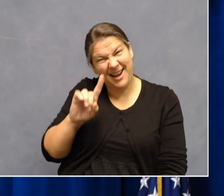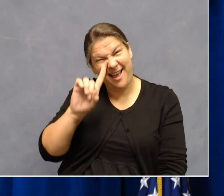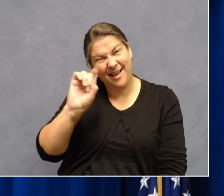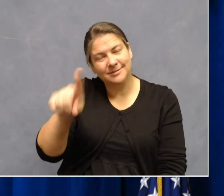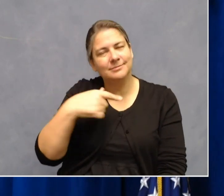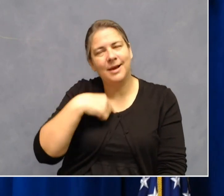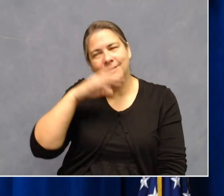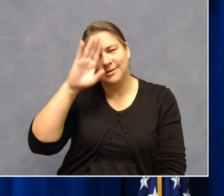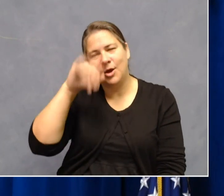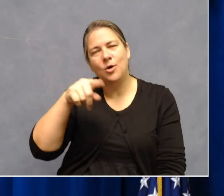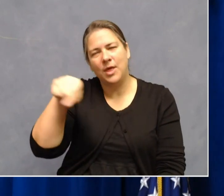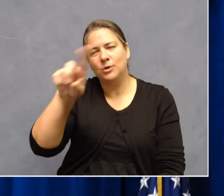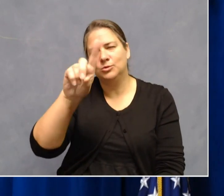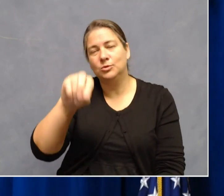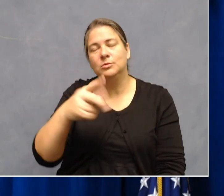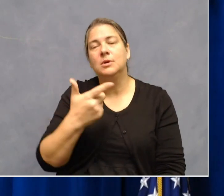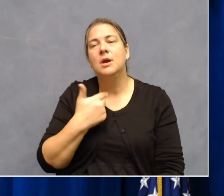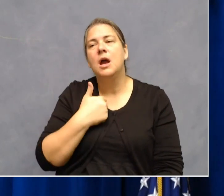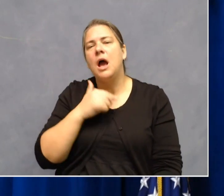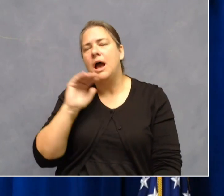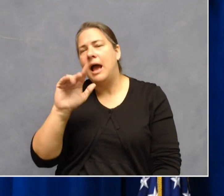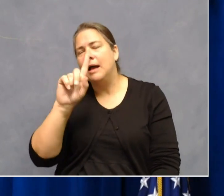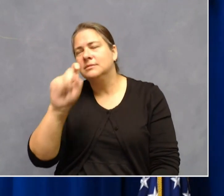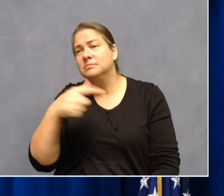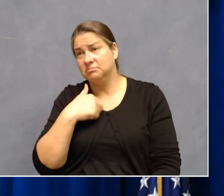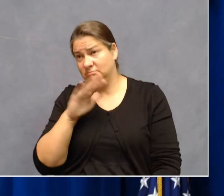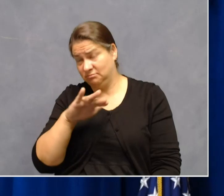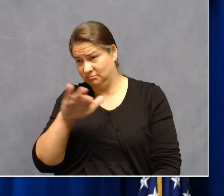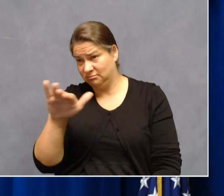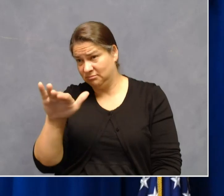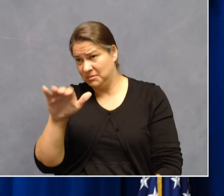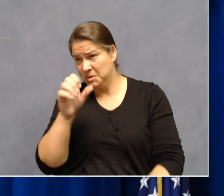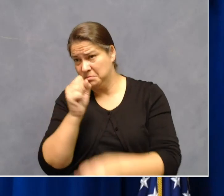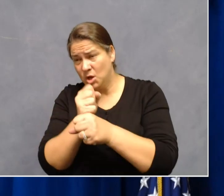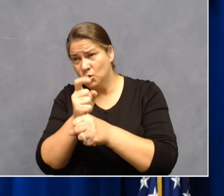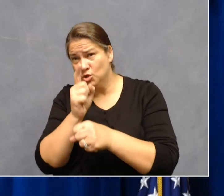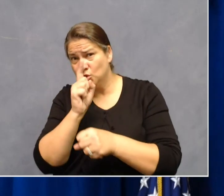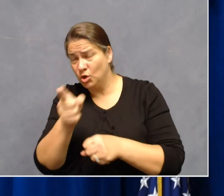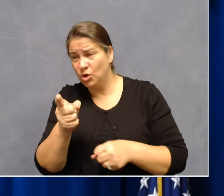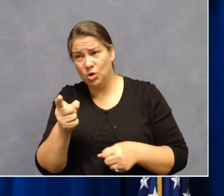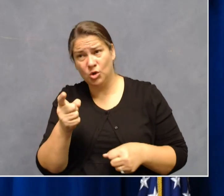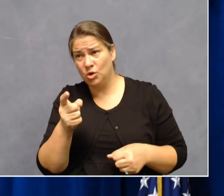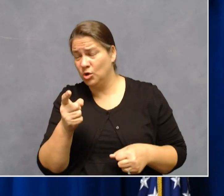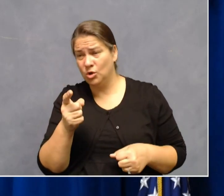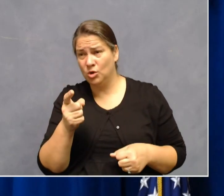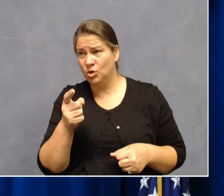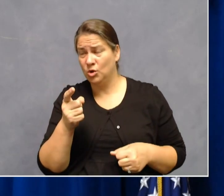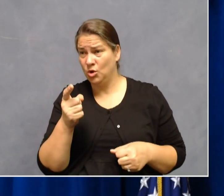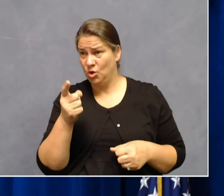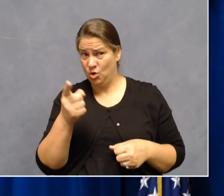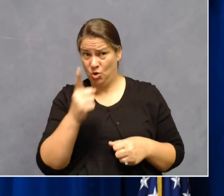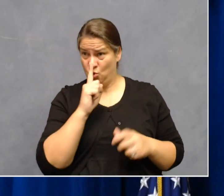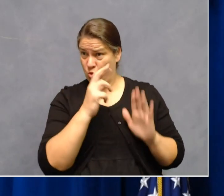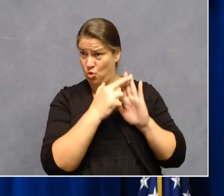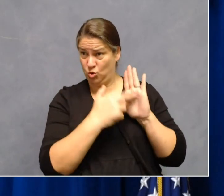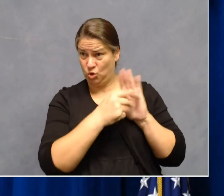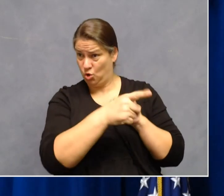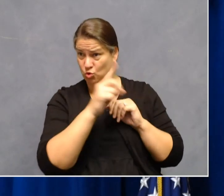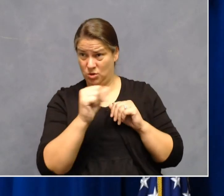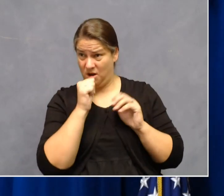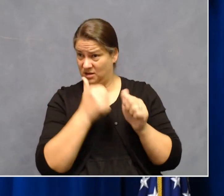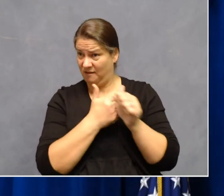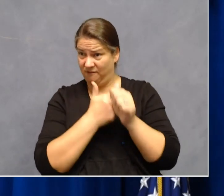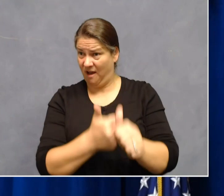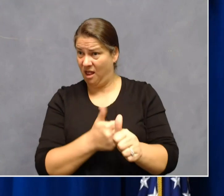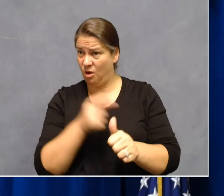sure that we don't go to a place where these rules aren't being followed and not say something